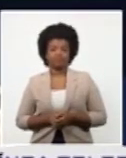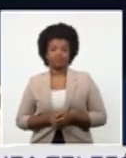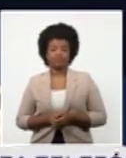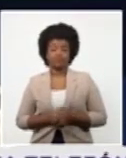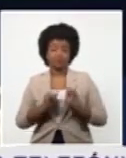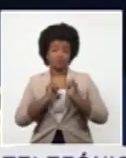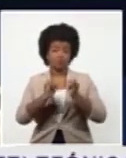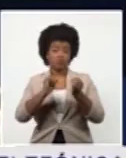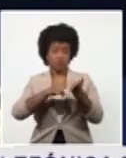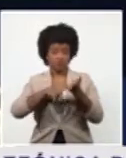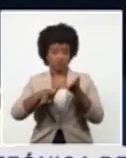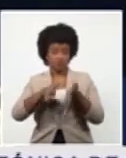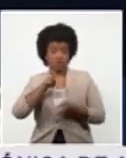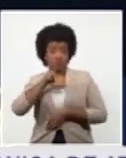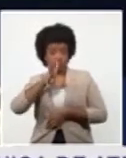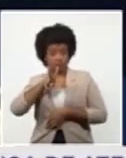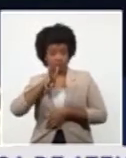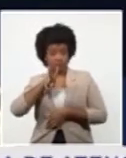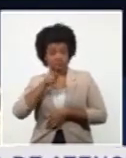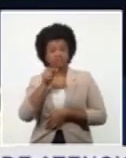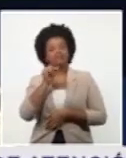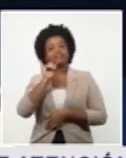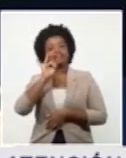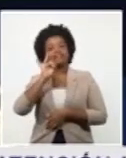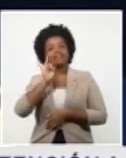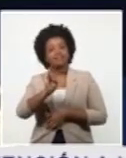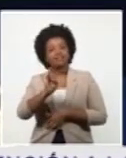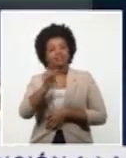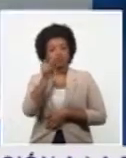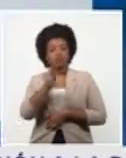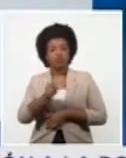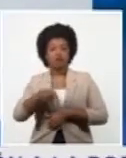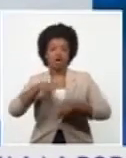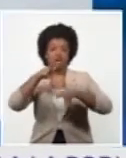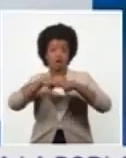No children were diagnosed yesterday.